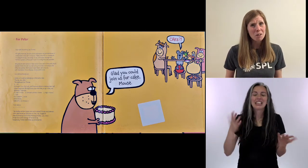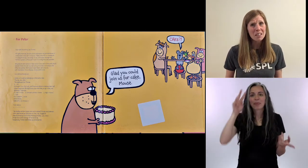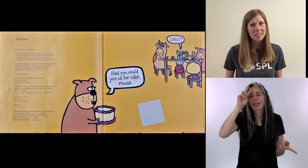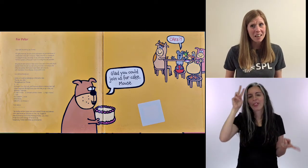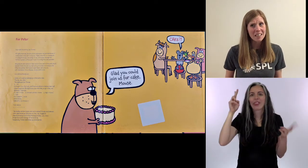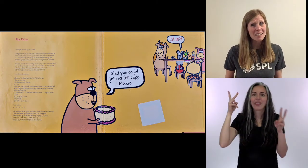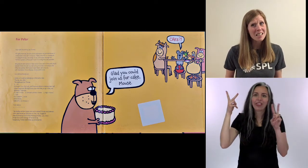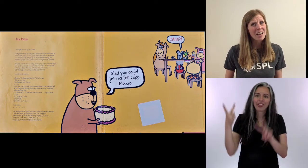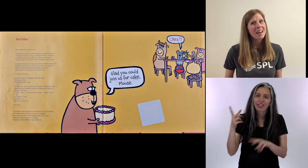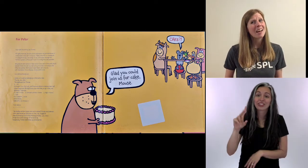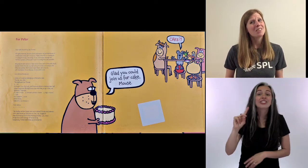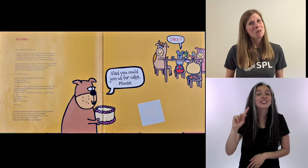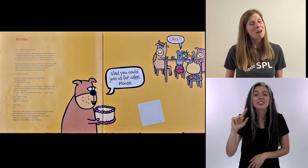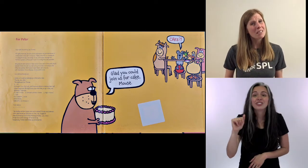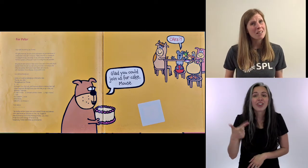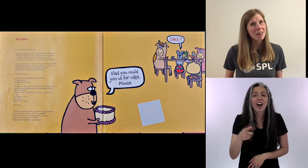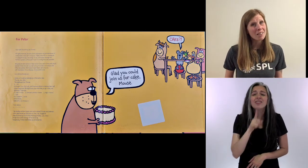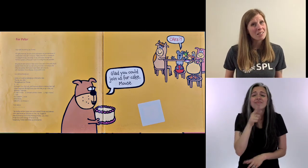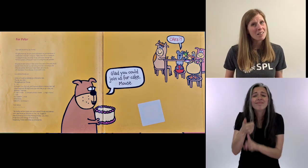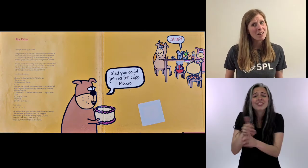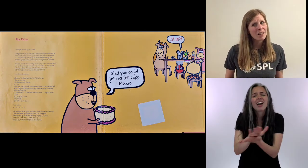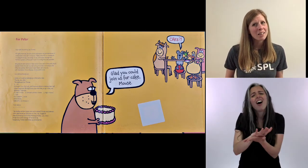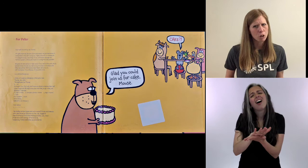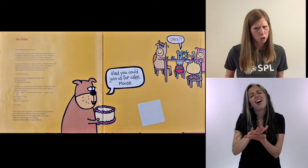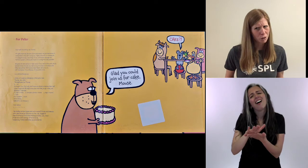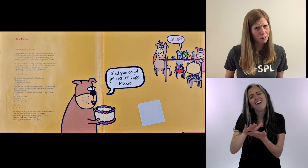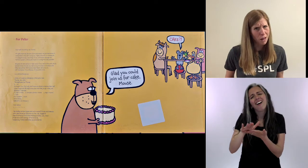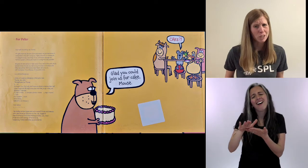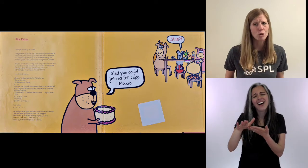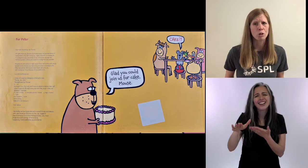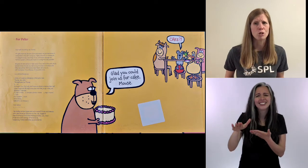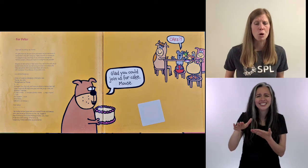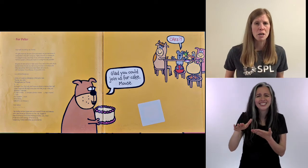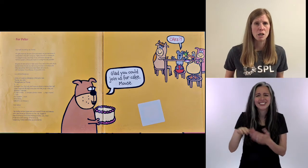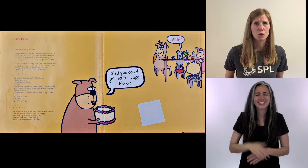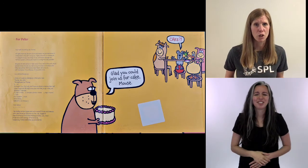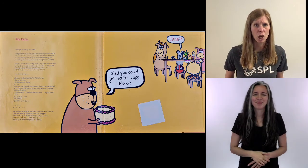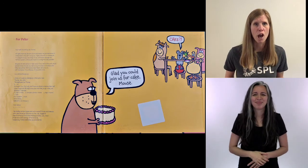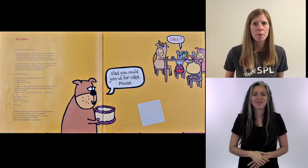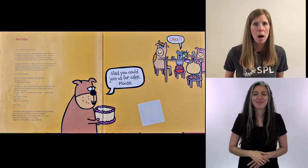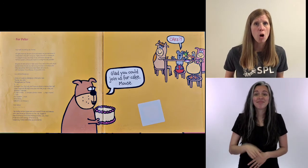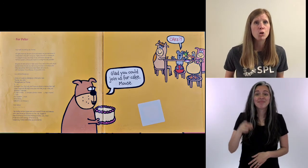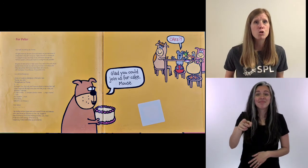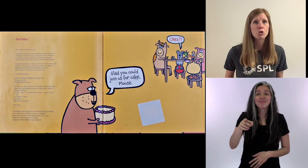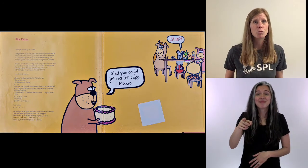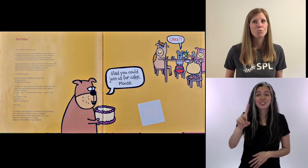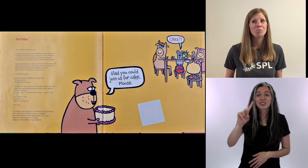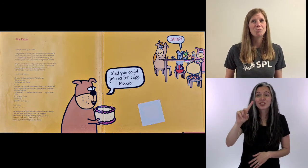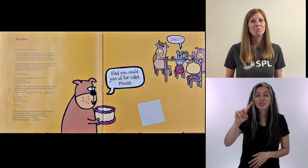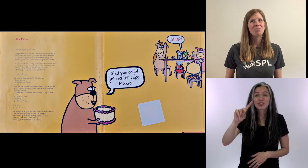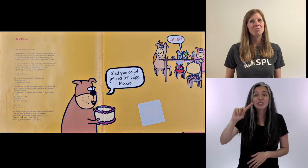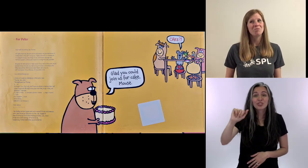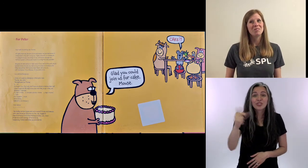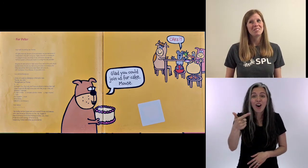actually very nice. And Dog says, "Glad you could join us for cake, Mouse."